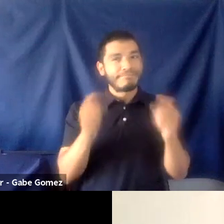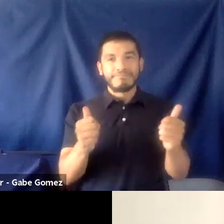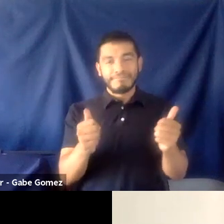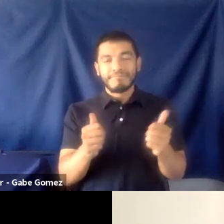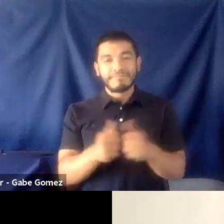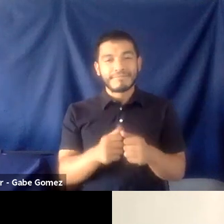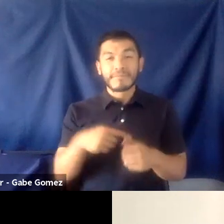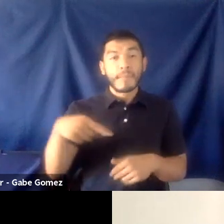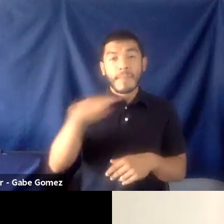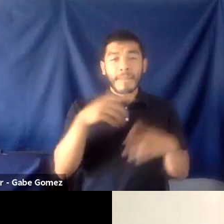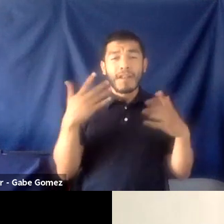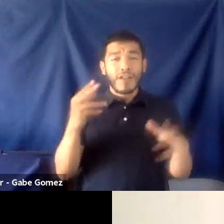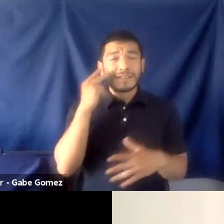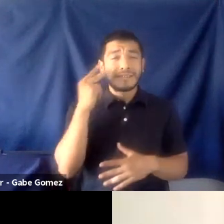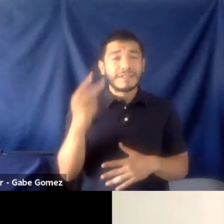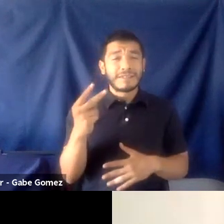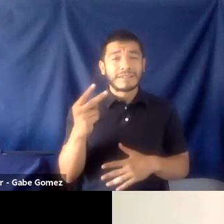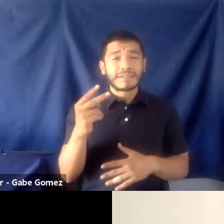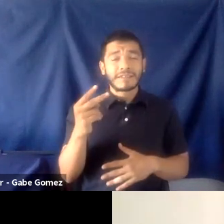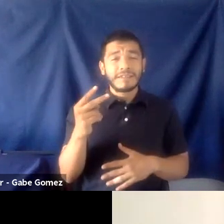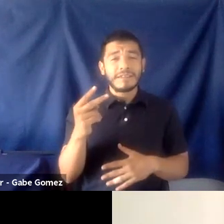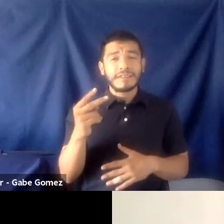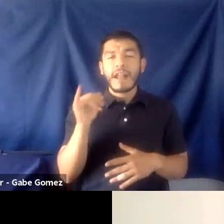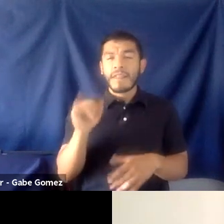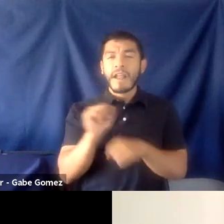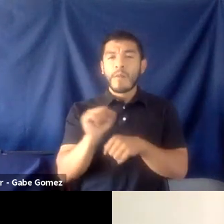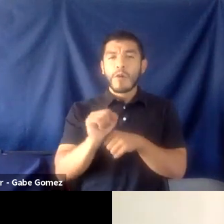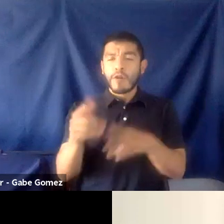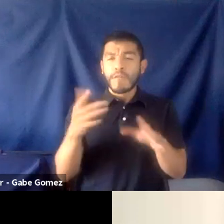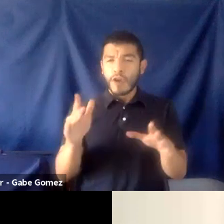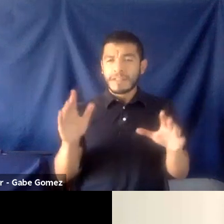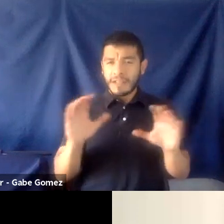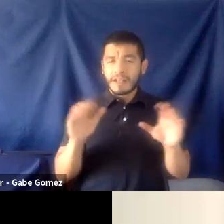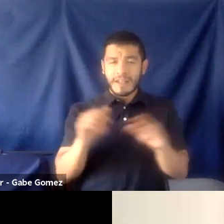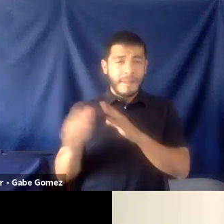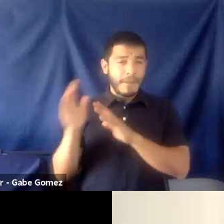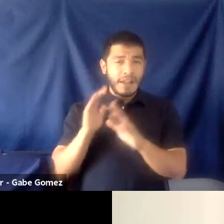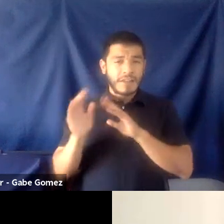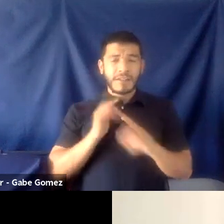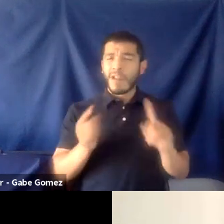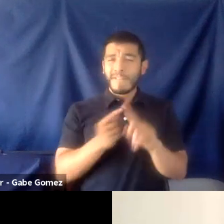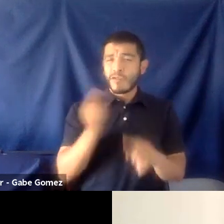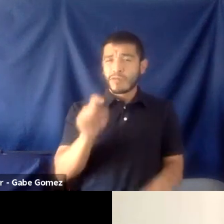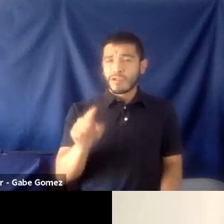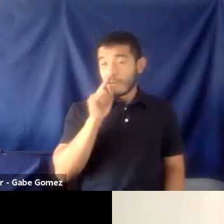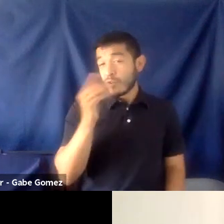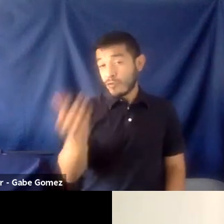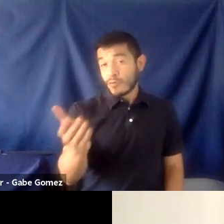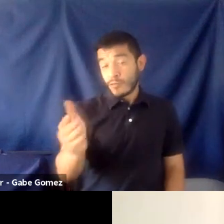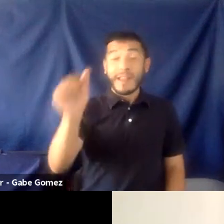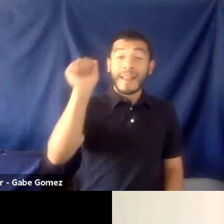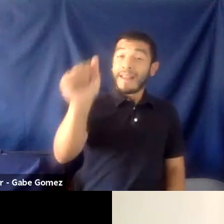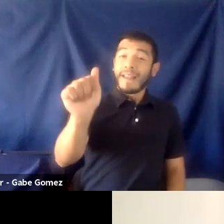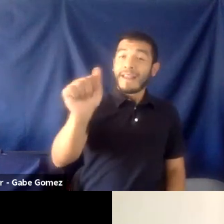of you have seen the phenomenal work that you did. So my first question to you is, A,